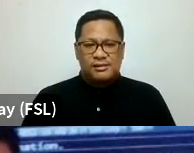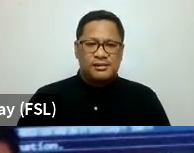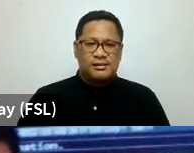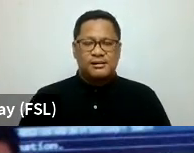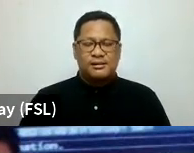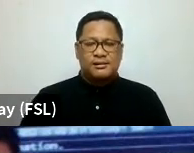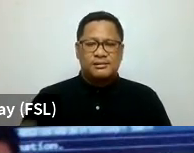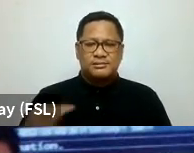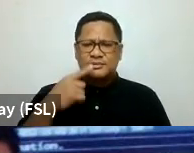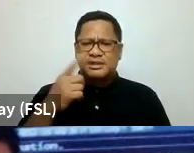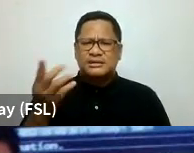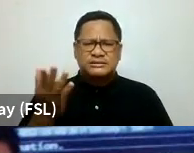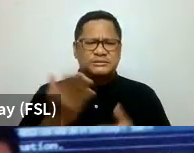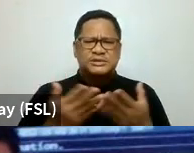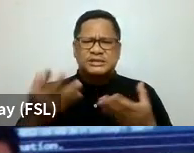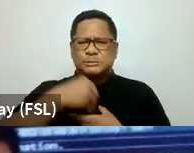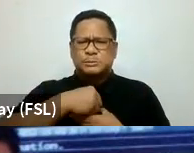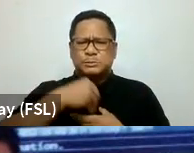Something in me